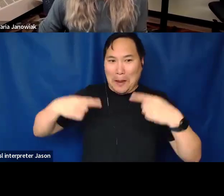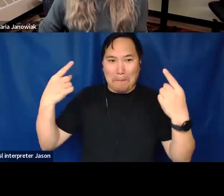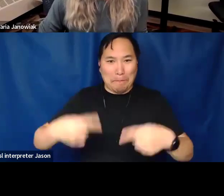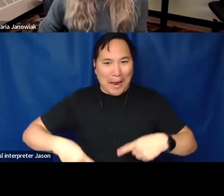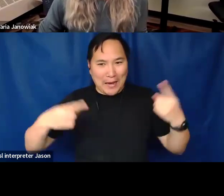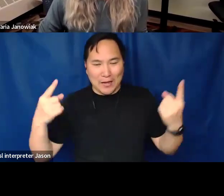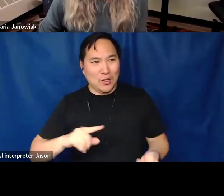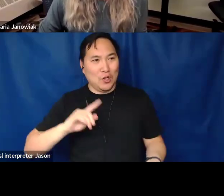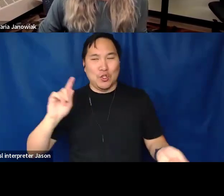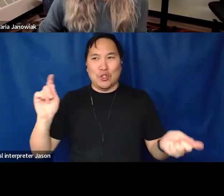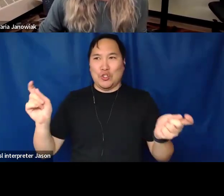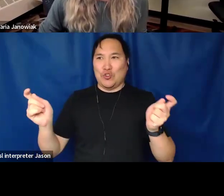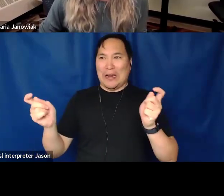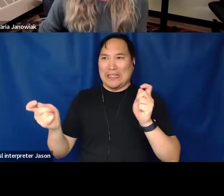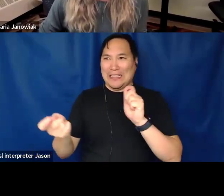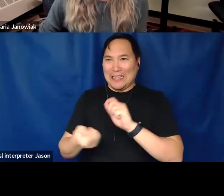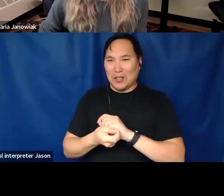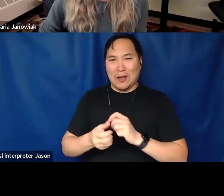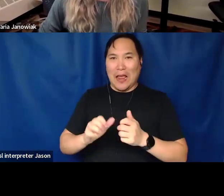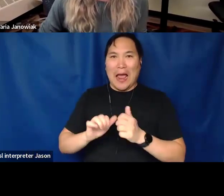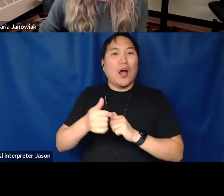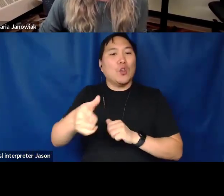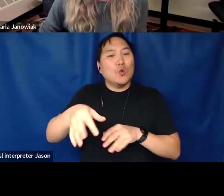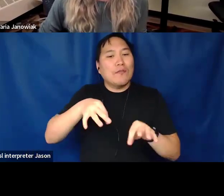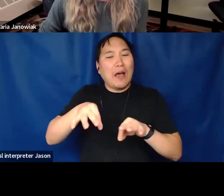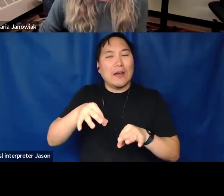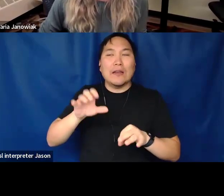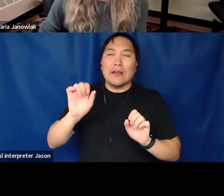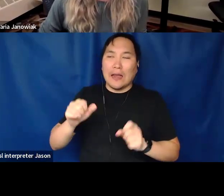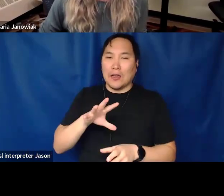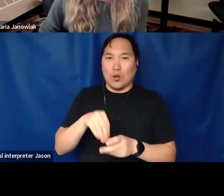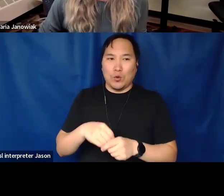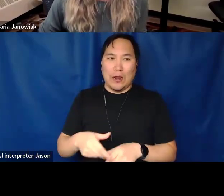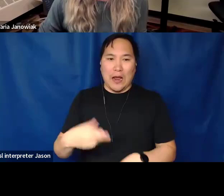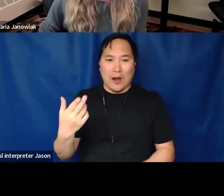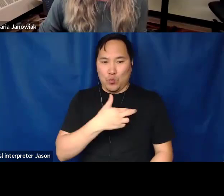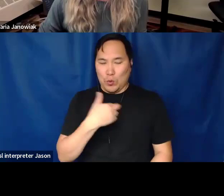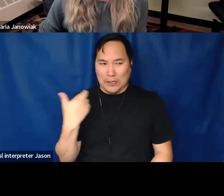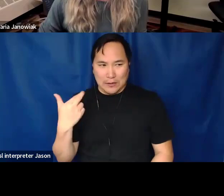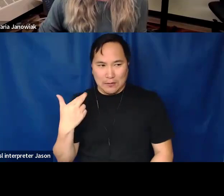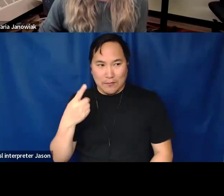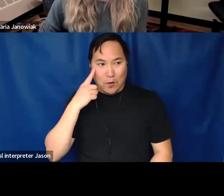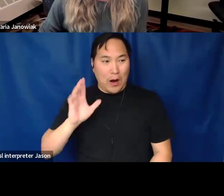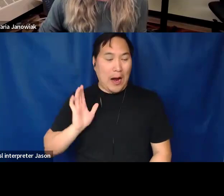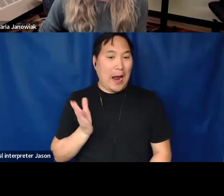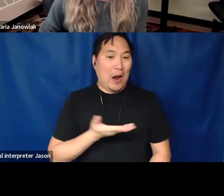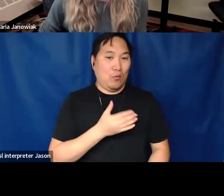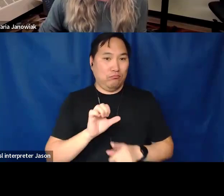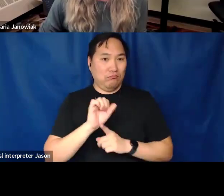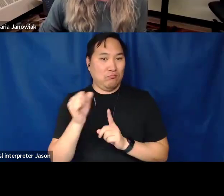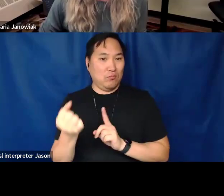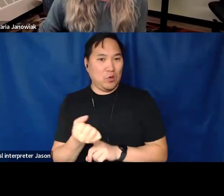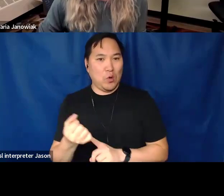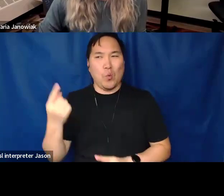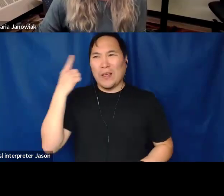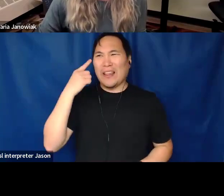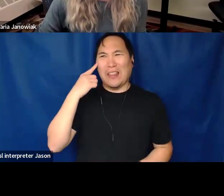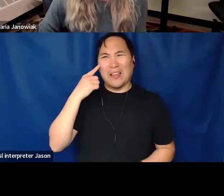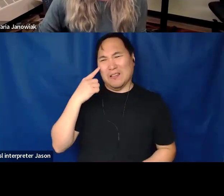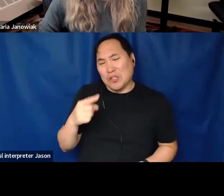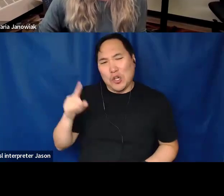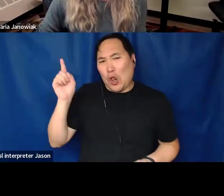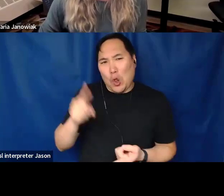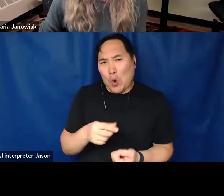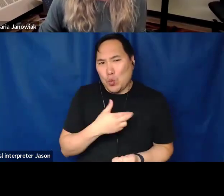Transition, depending on how you define that, can be high risk. In our case, we think it's pretty low risk